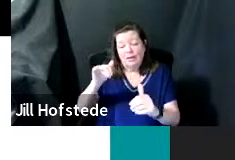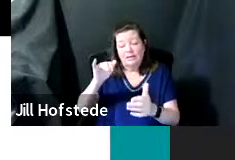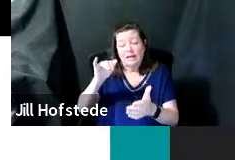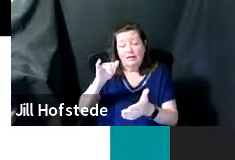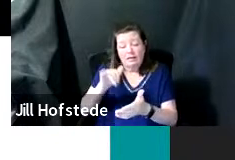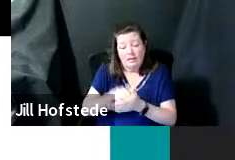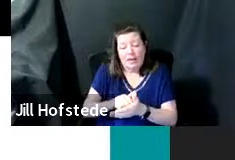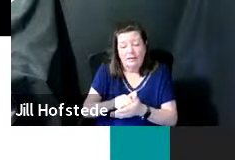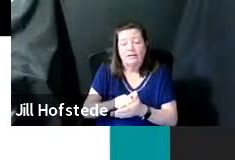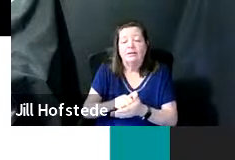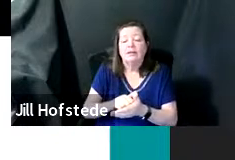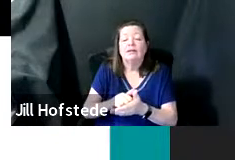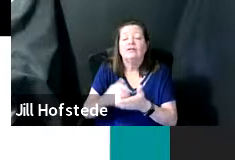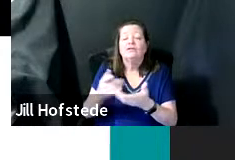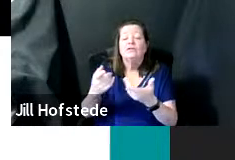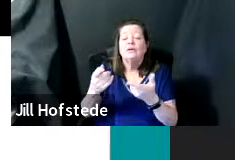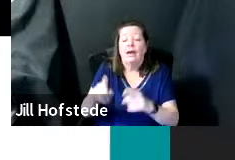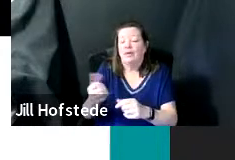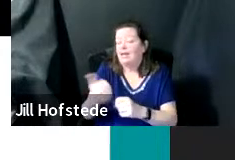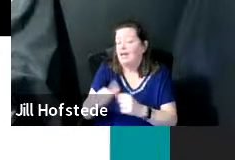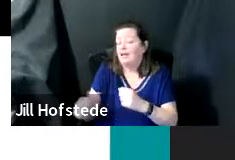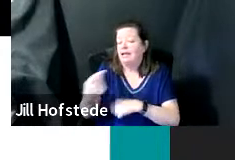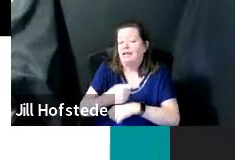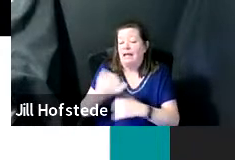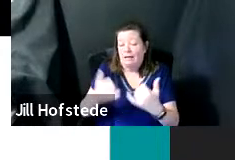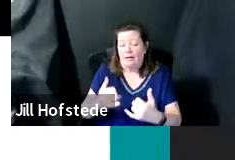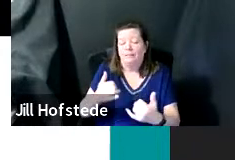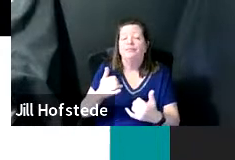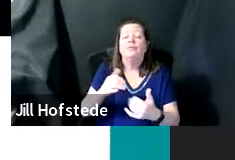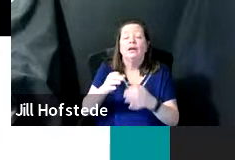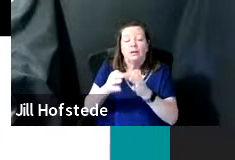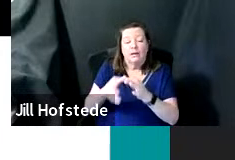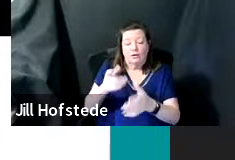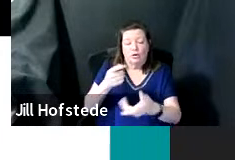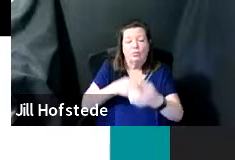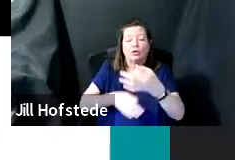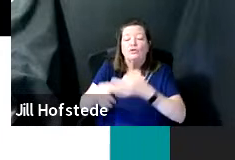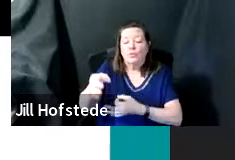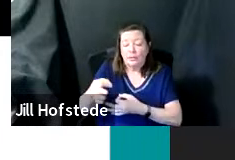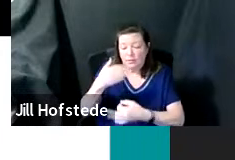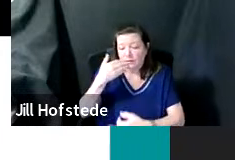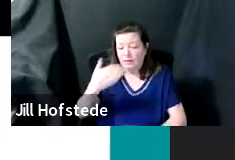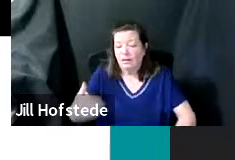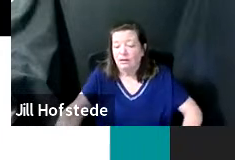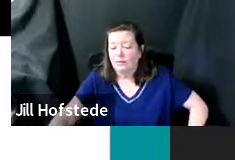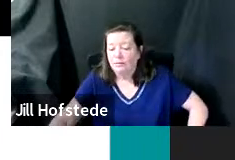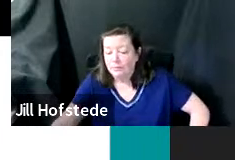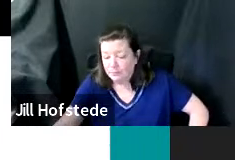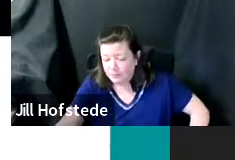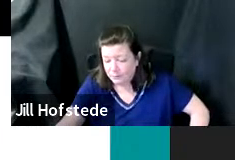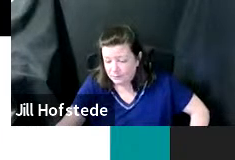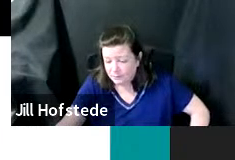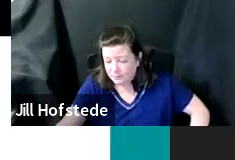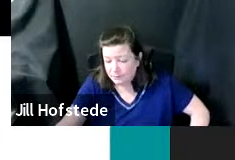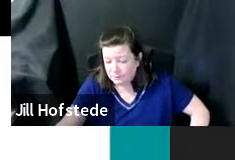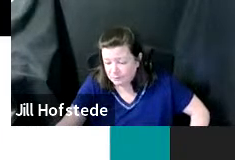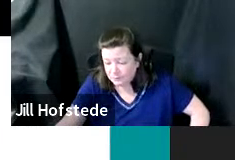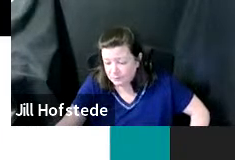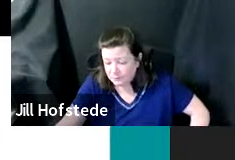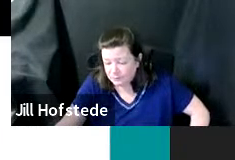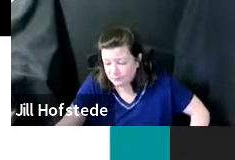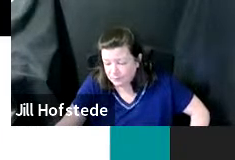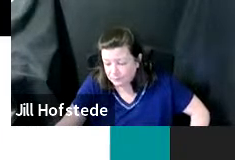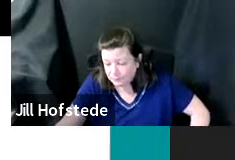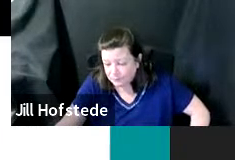funding opportunity to come maybe any day now. And we'll be putting in an application for that to help fund the